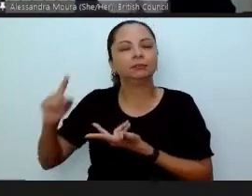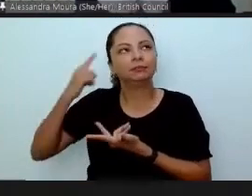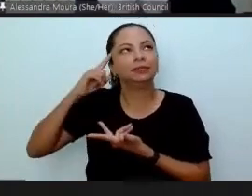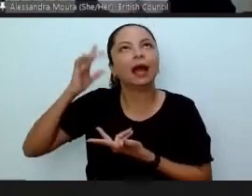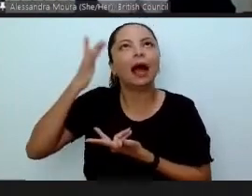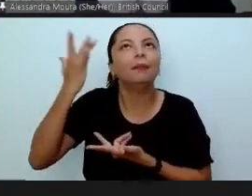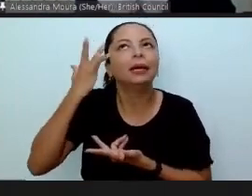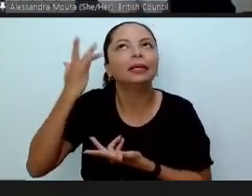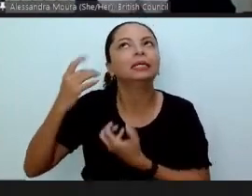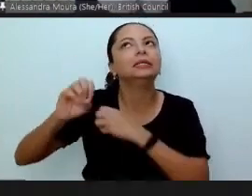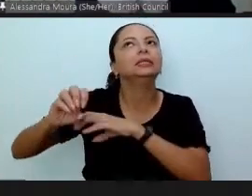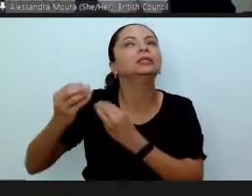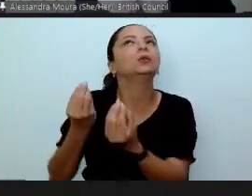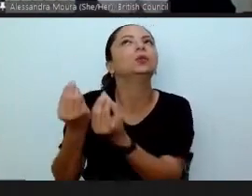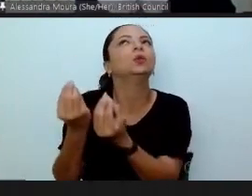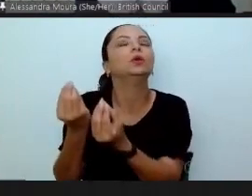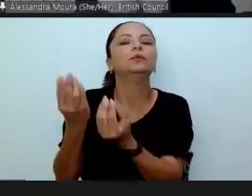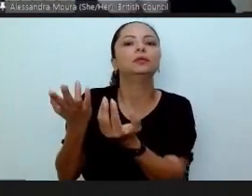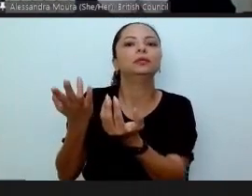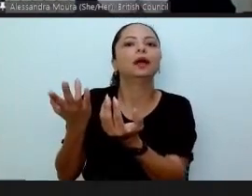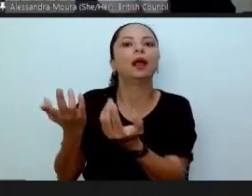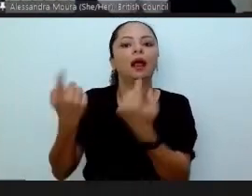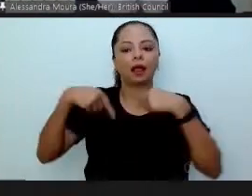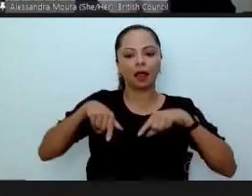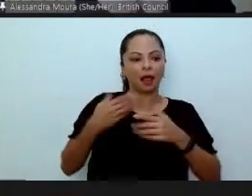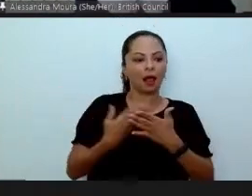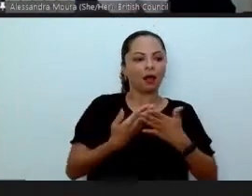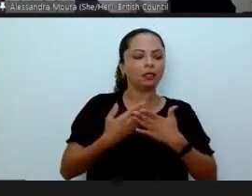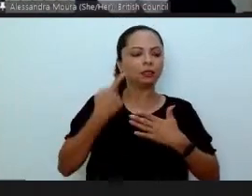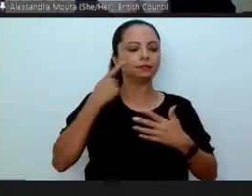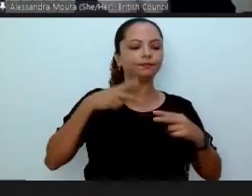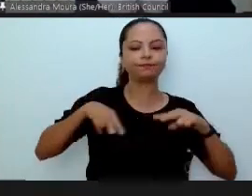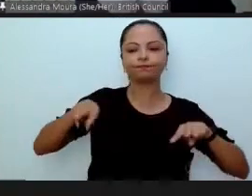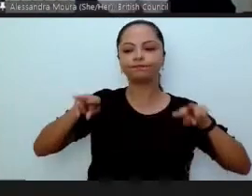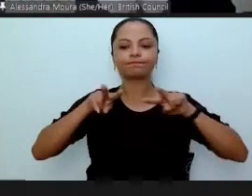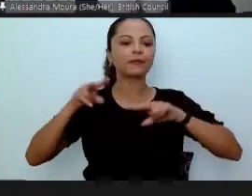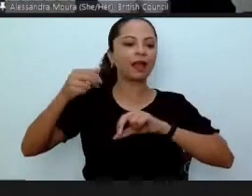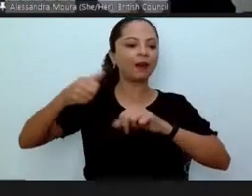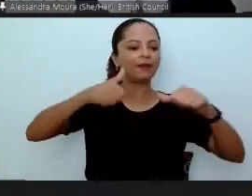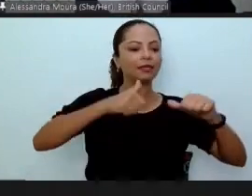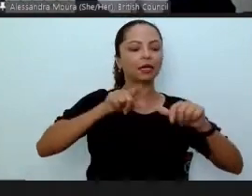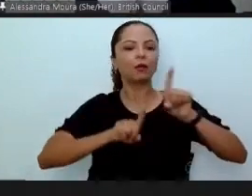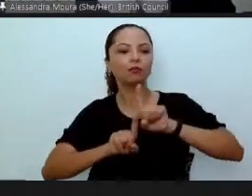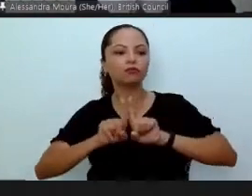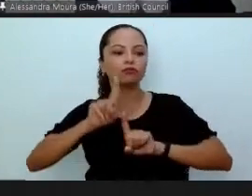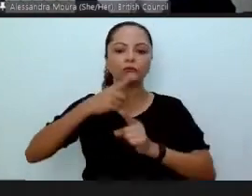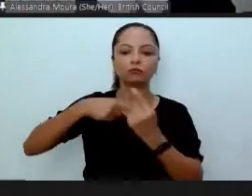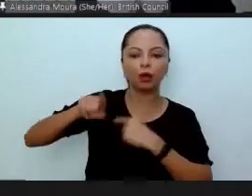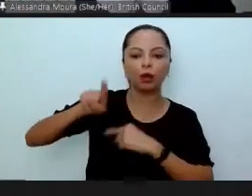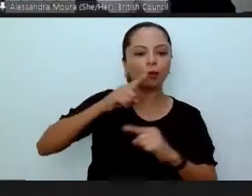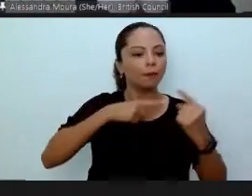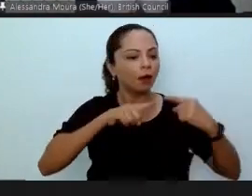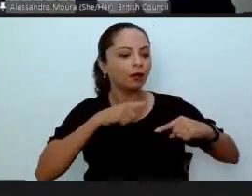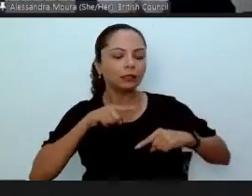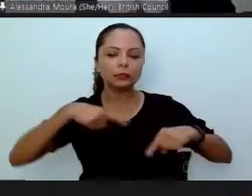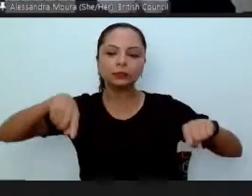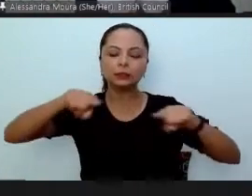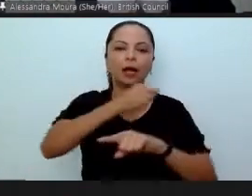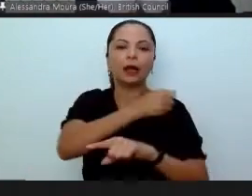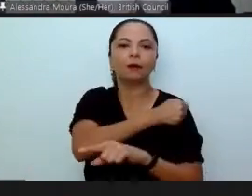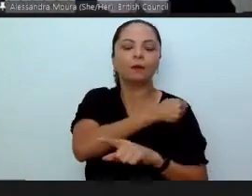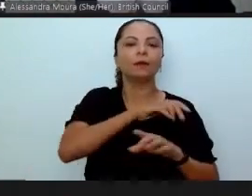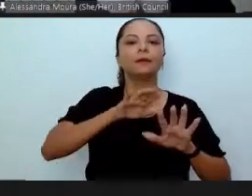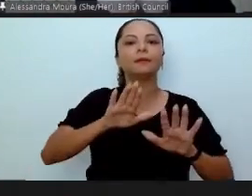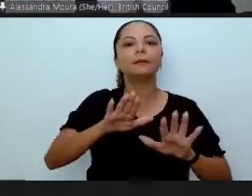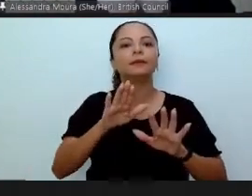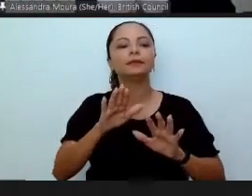evaluate how the students are speaking or how they are. You get information from students' body language and how